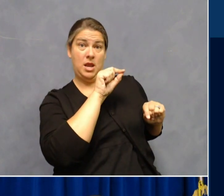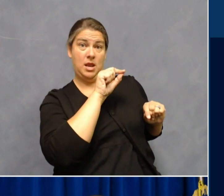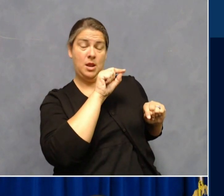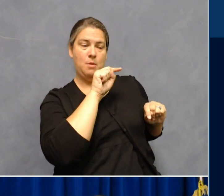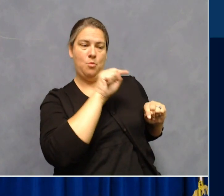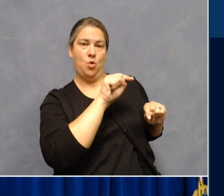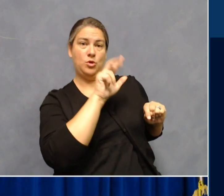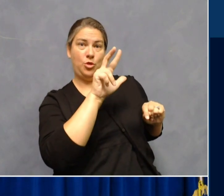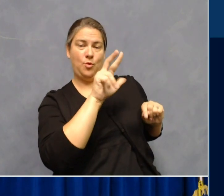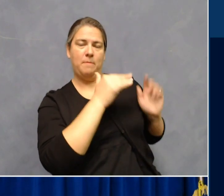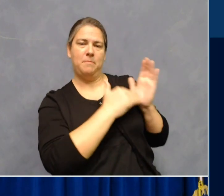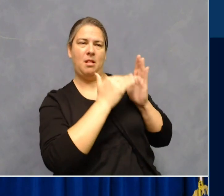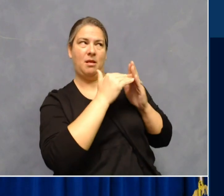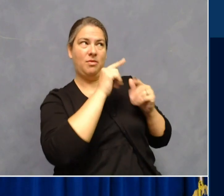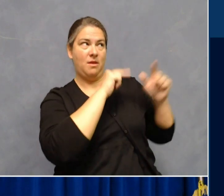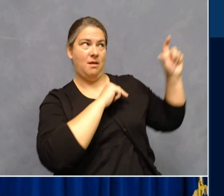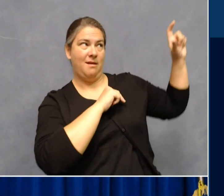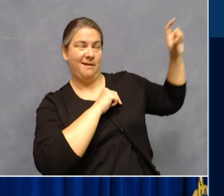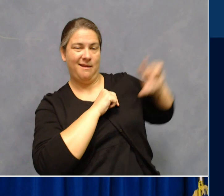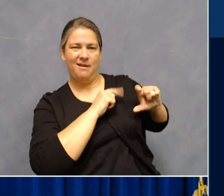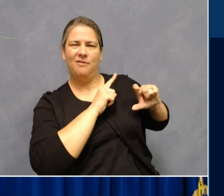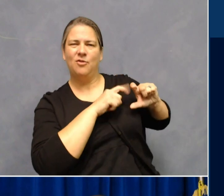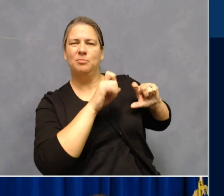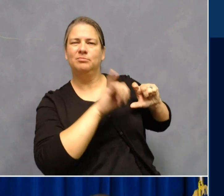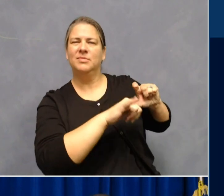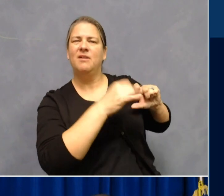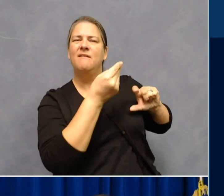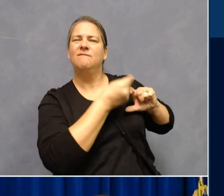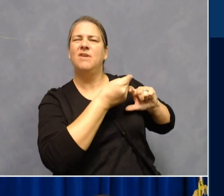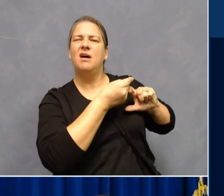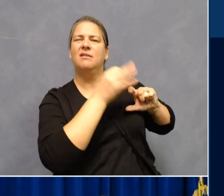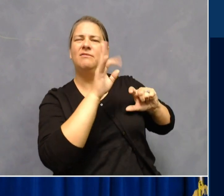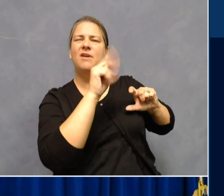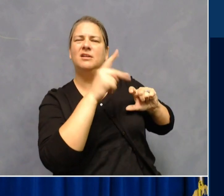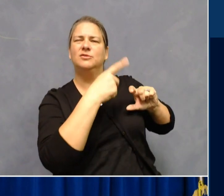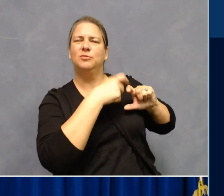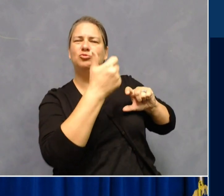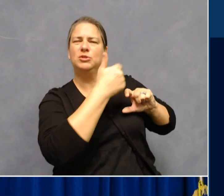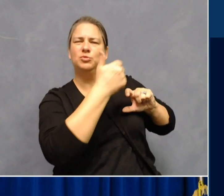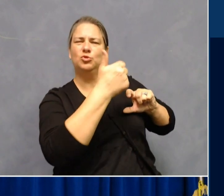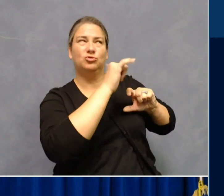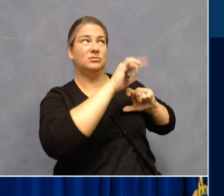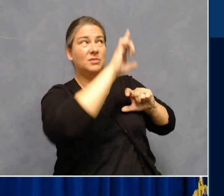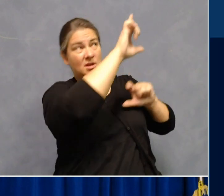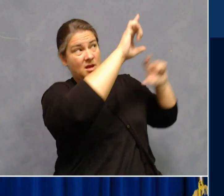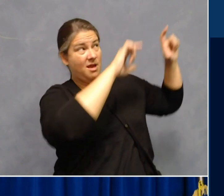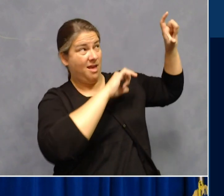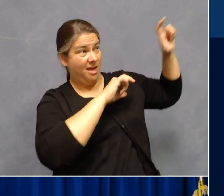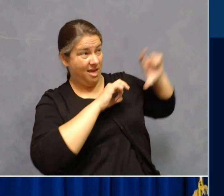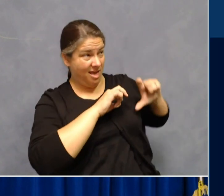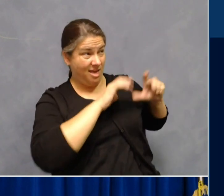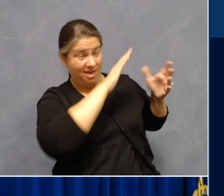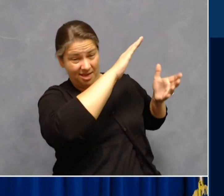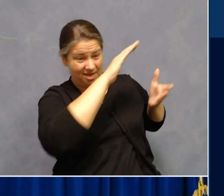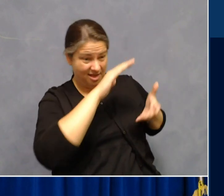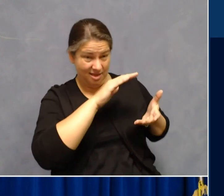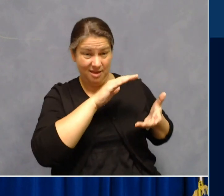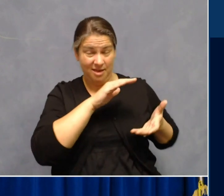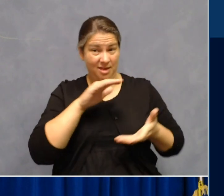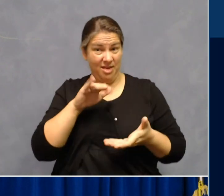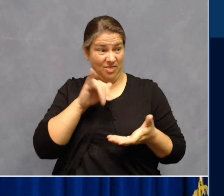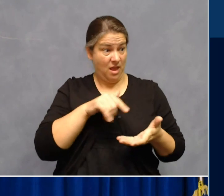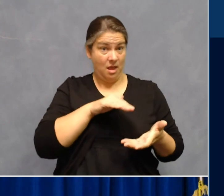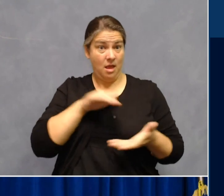Environmental Mitigation Trust. In 2016, when I was Attorney General, we held Volkswagen accountable for deceiving customers on